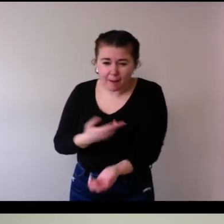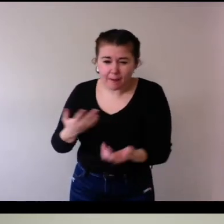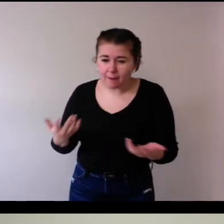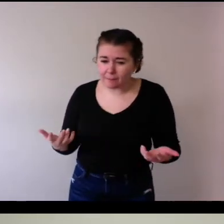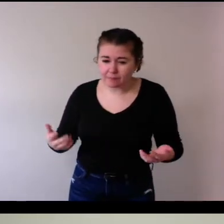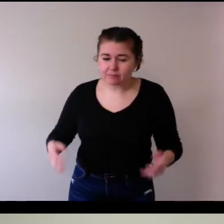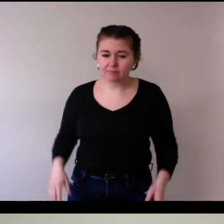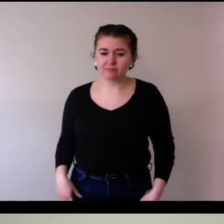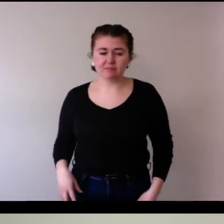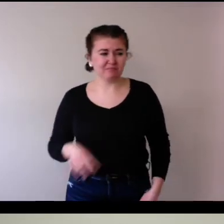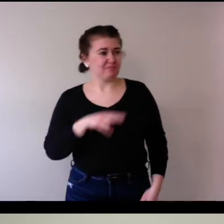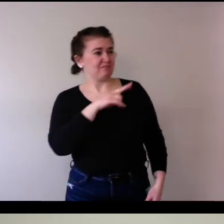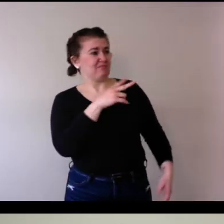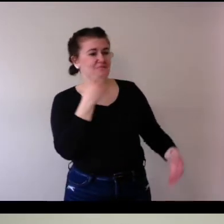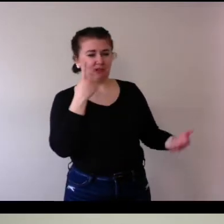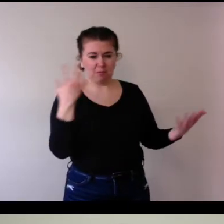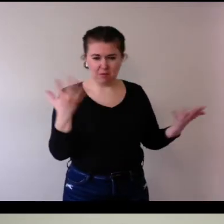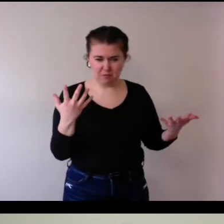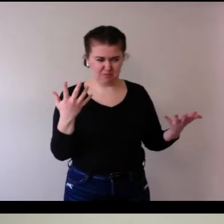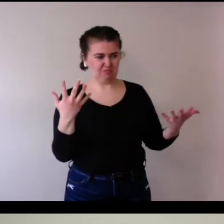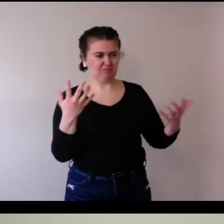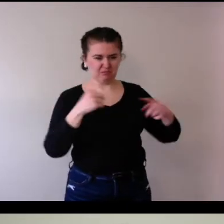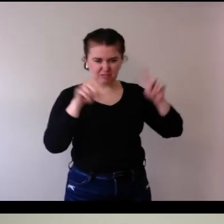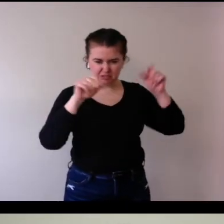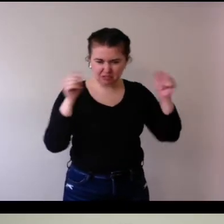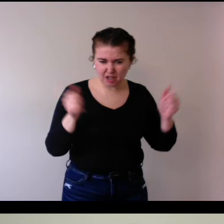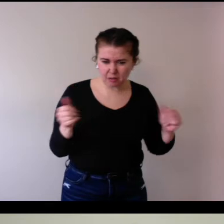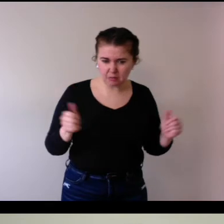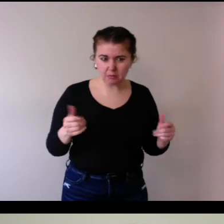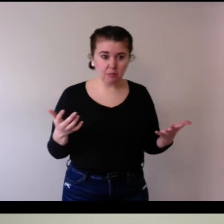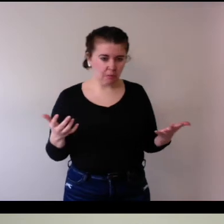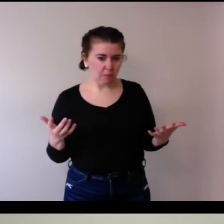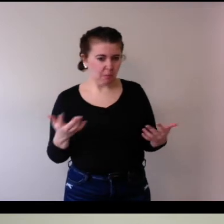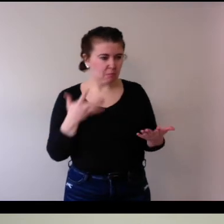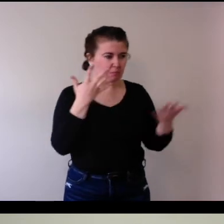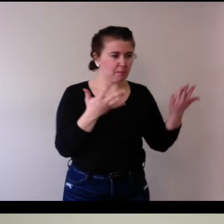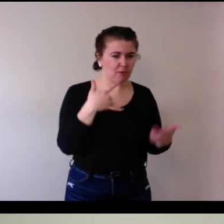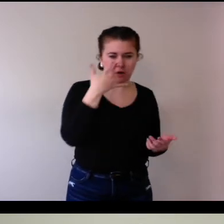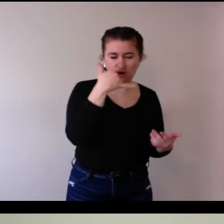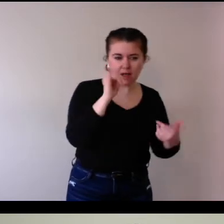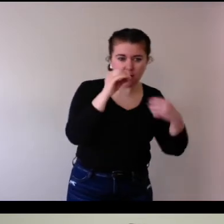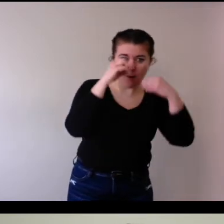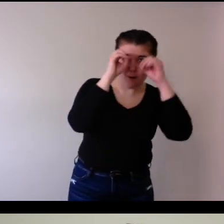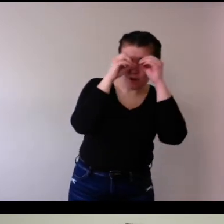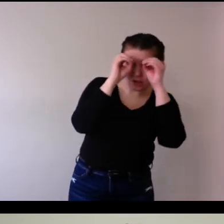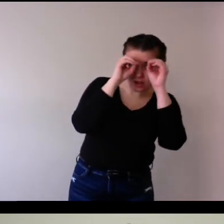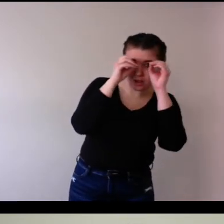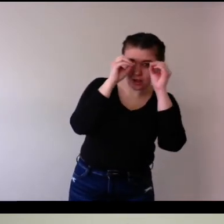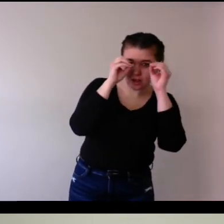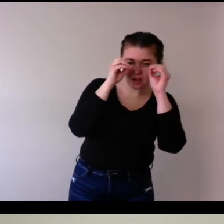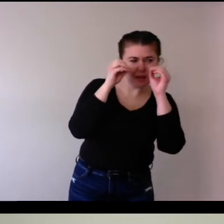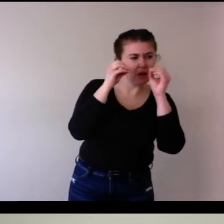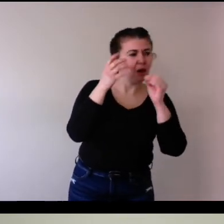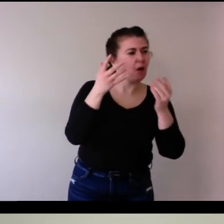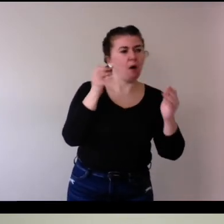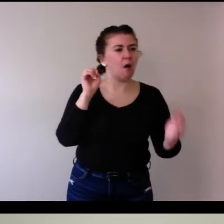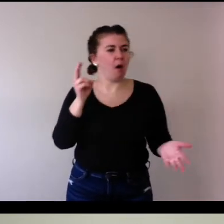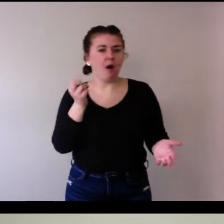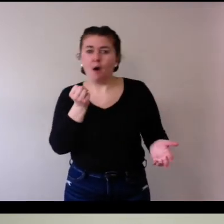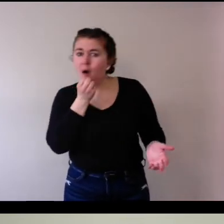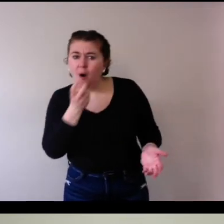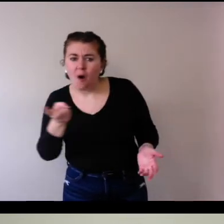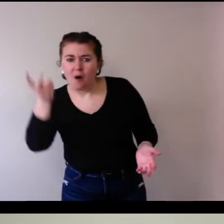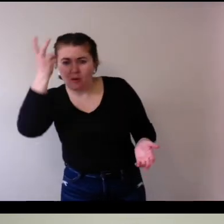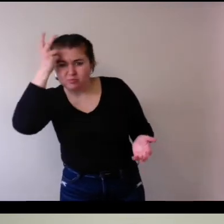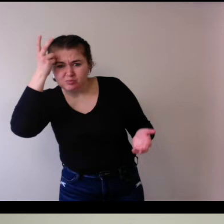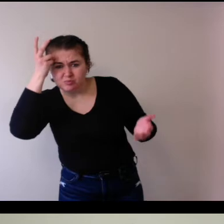you? This is a pretty tricky one. Sometimes it looked like a great horned owl, but